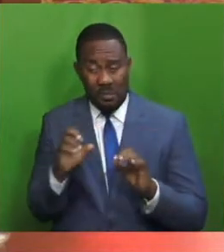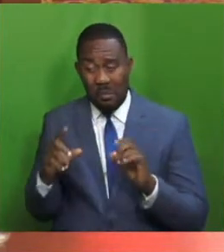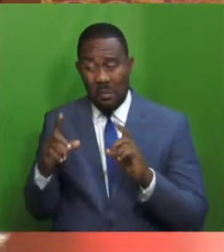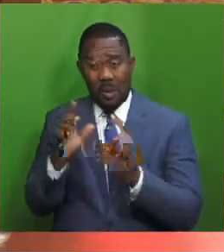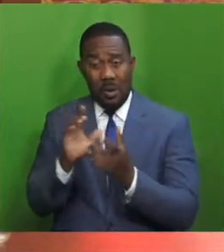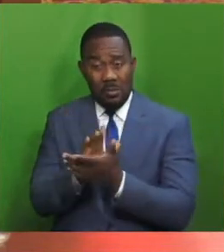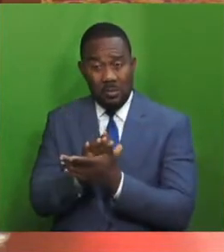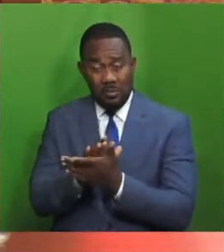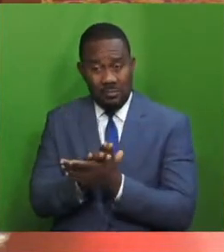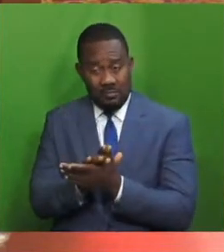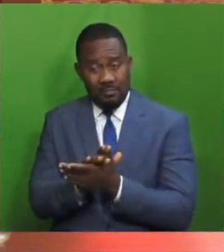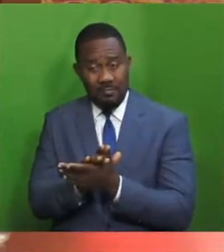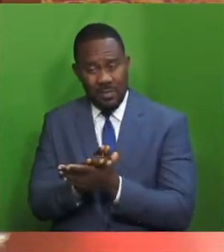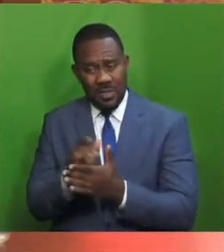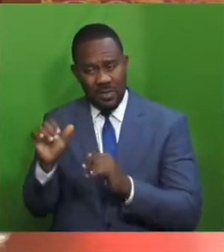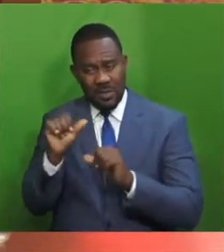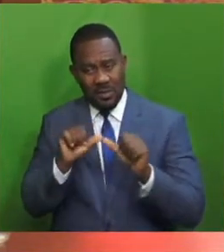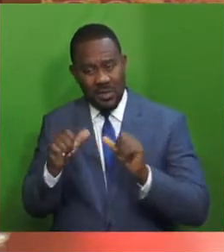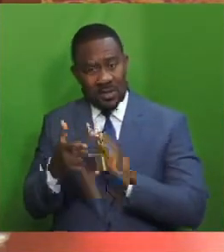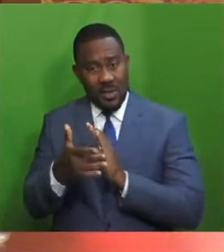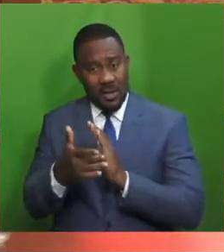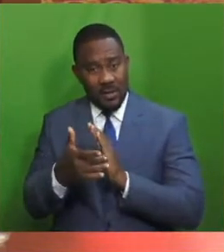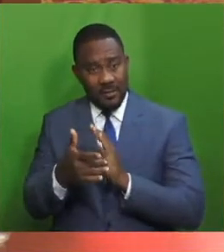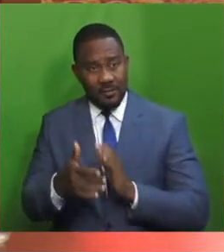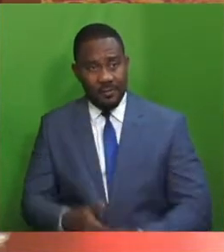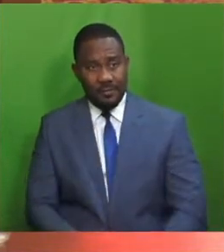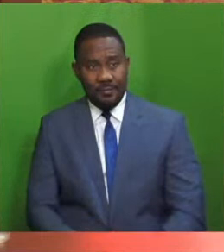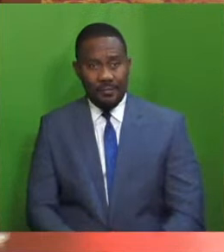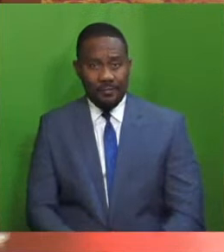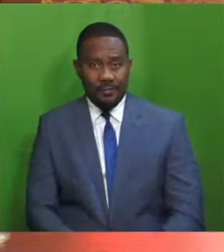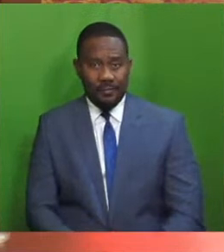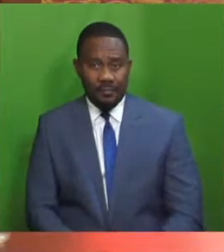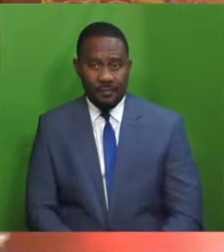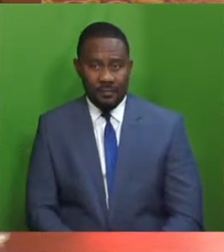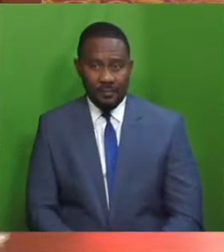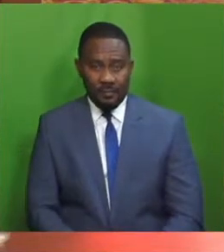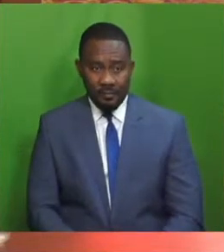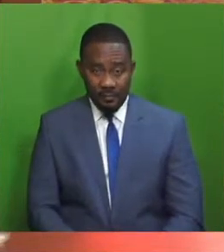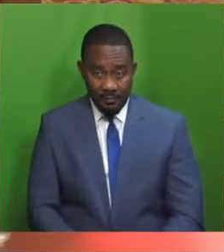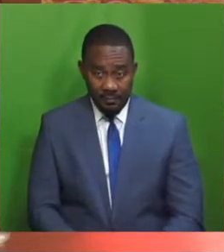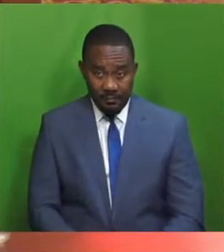and science and technology. Then entered the